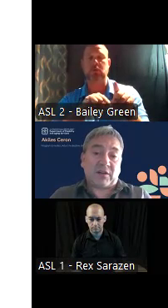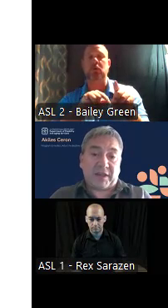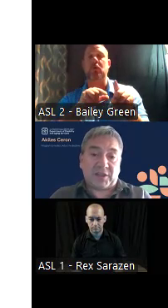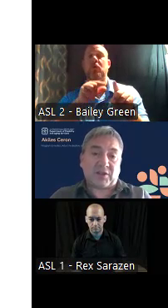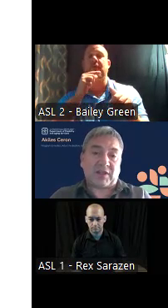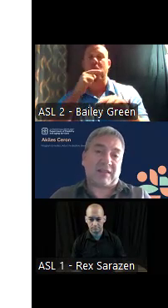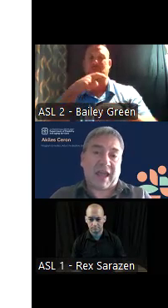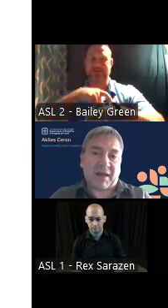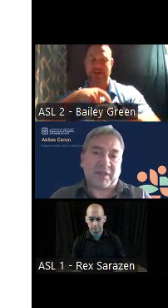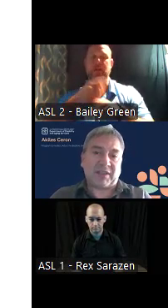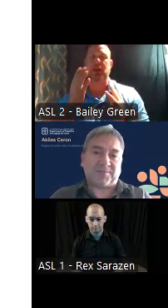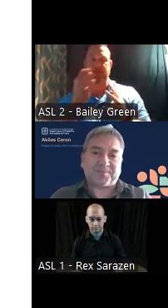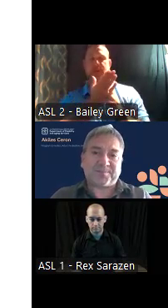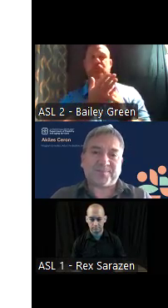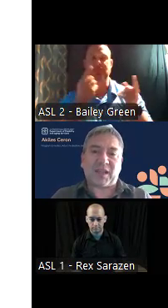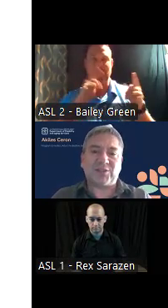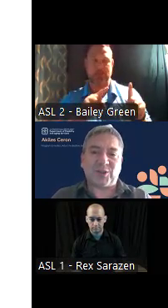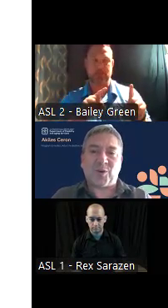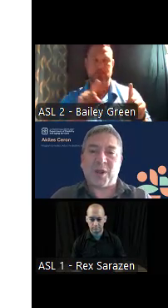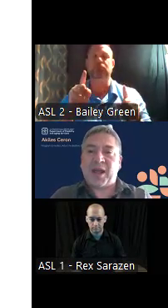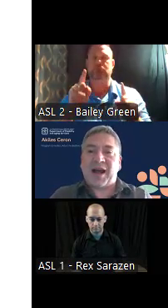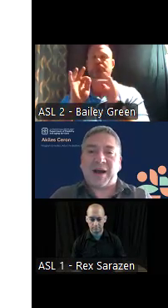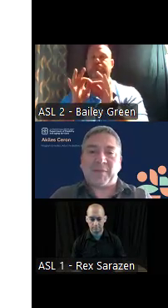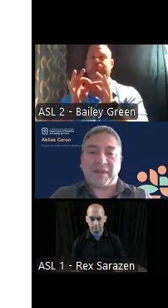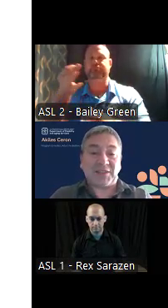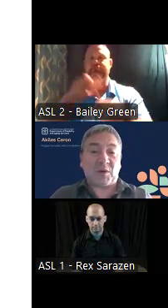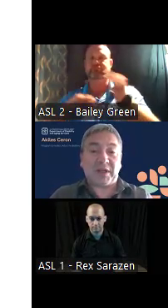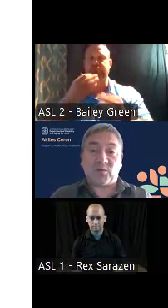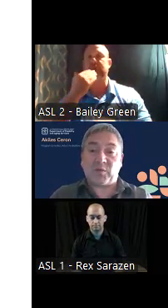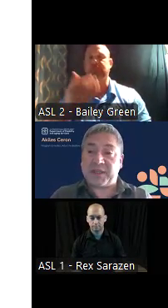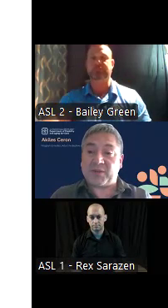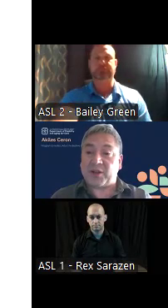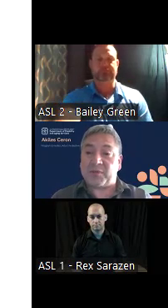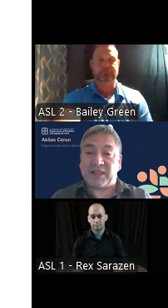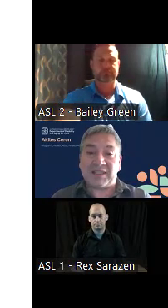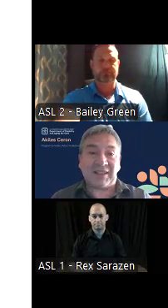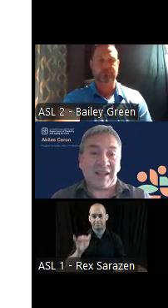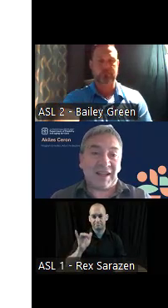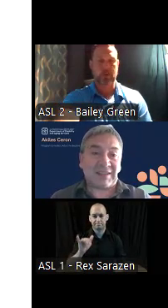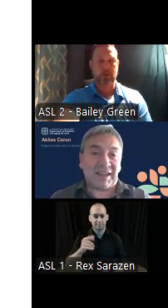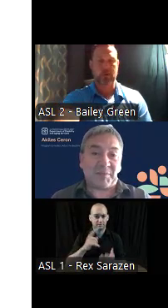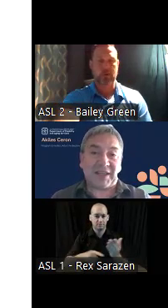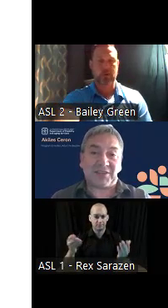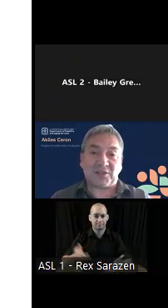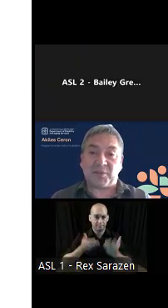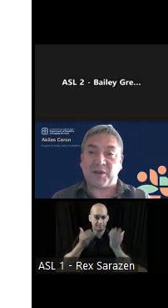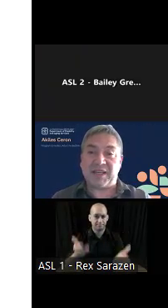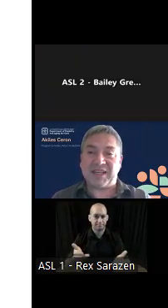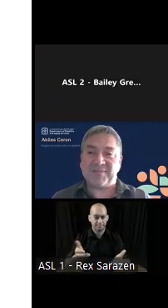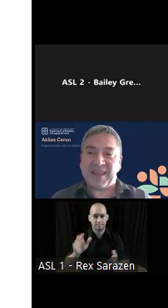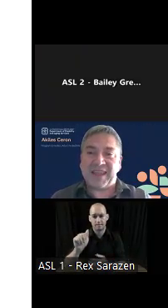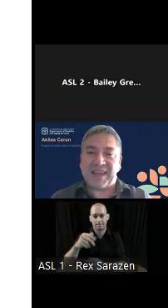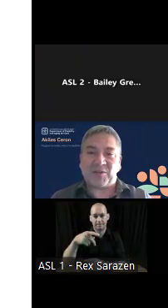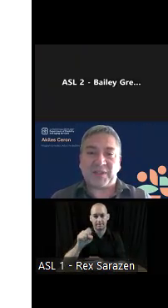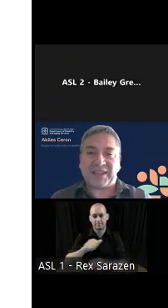timely intervention is happening. So that is what we will be recommending as the APS